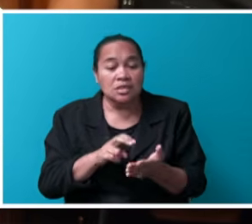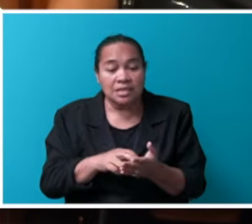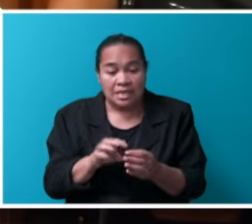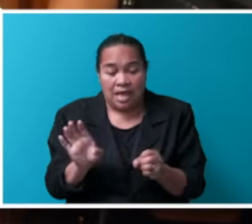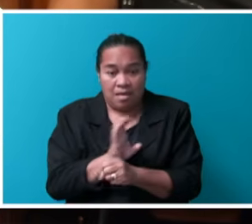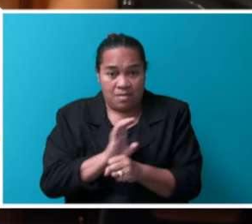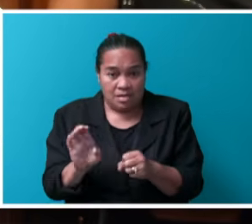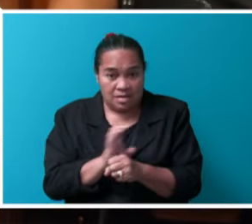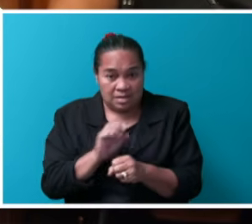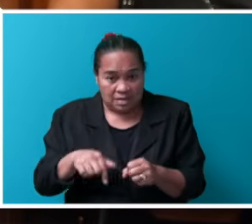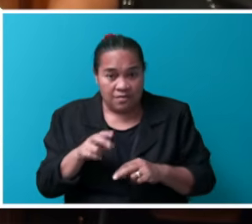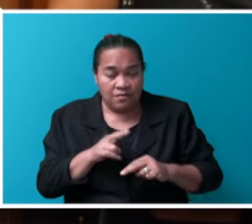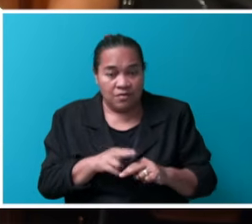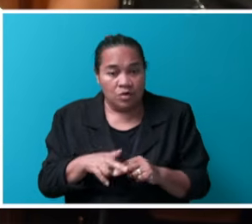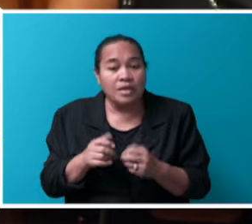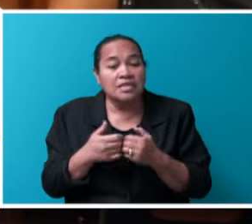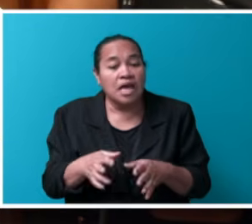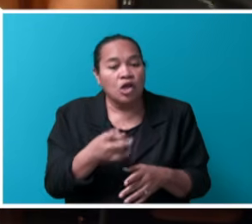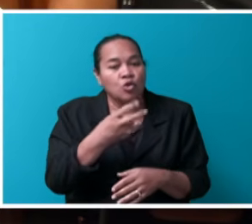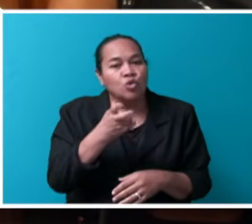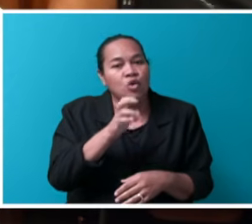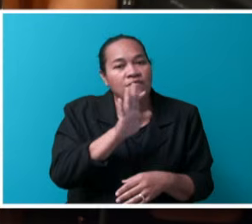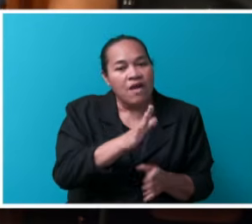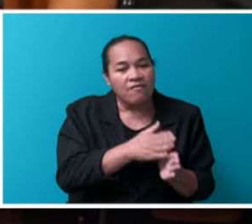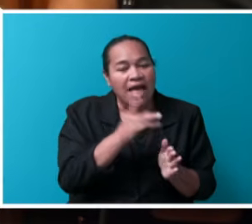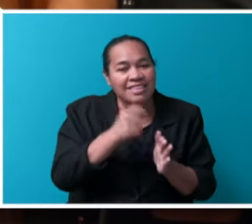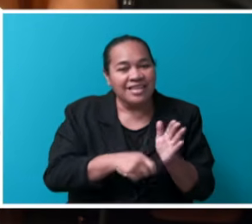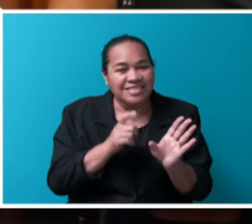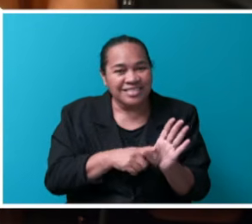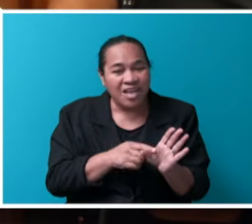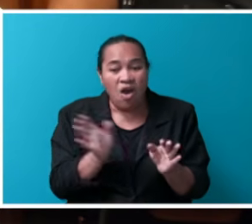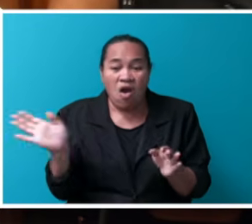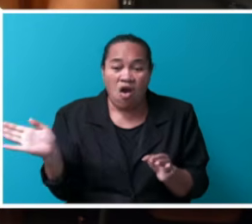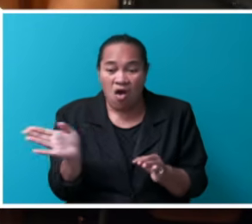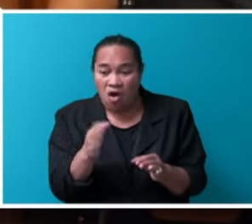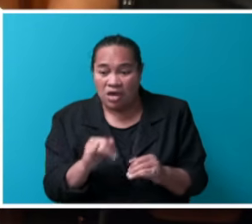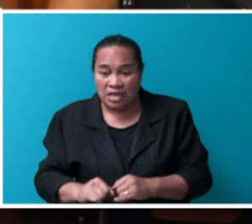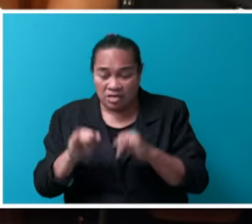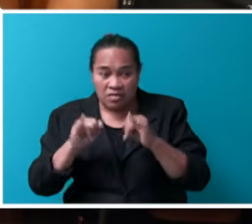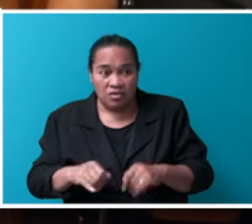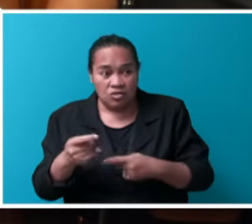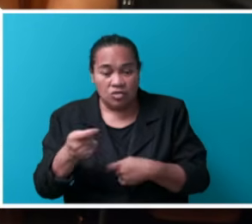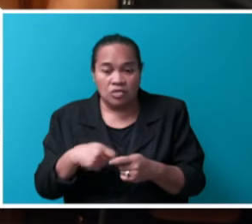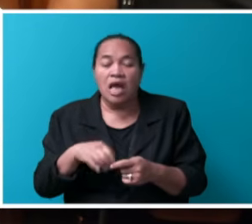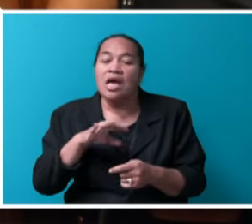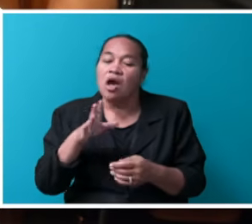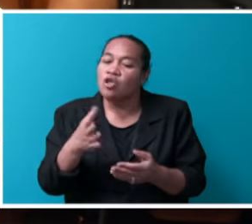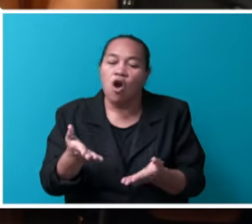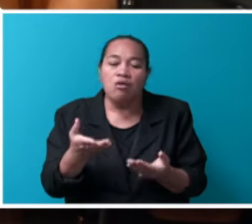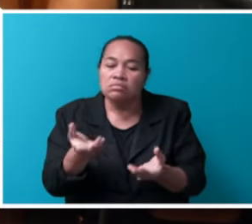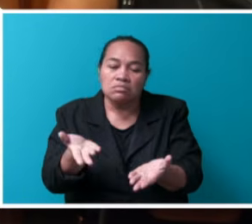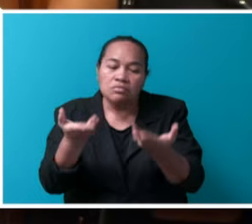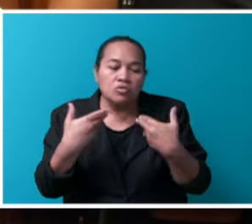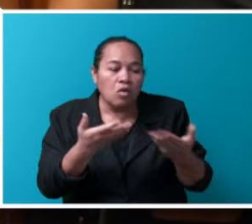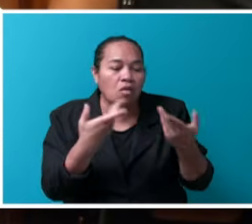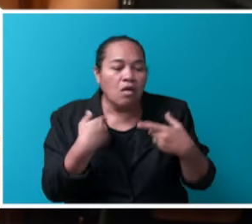Fiji. Beginning with the 2025 tax year, all sole traders will be required to submit an annual declaration of their assets and liabilities